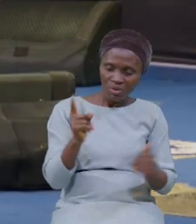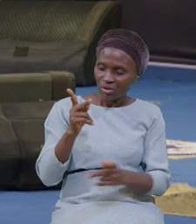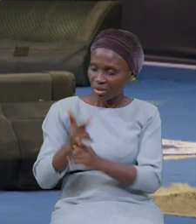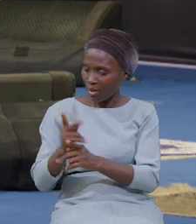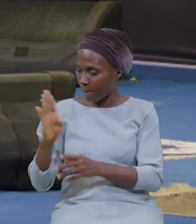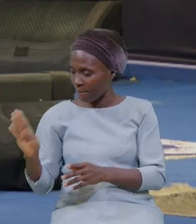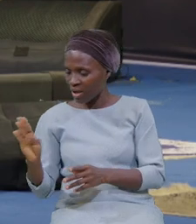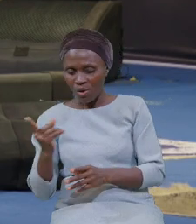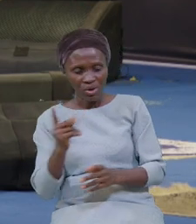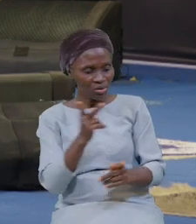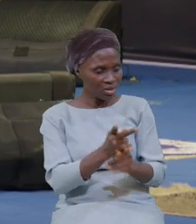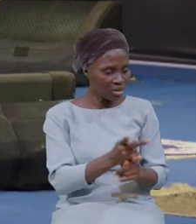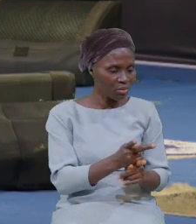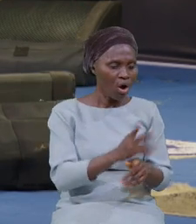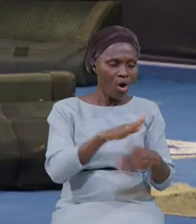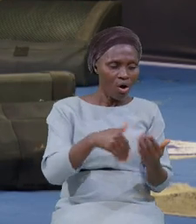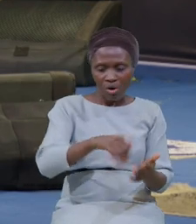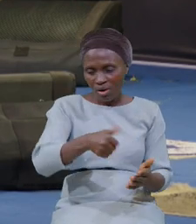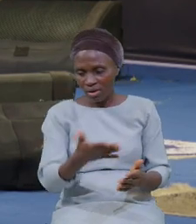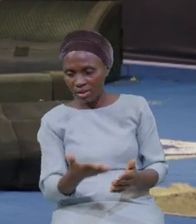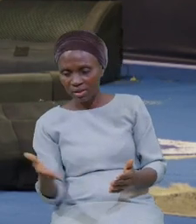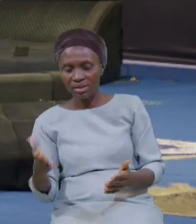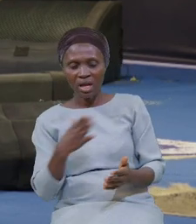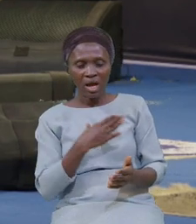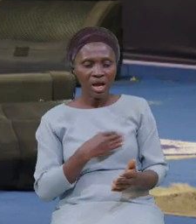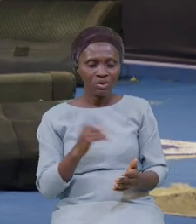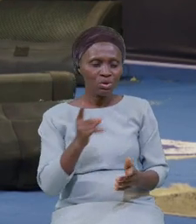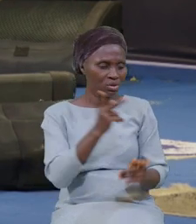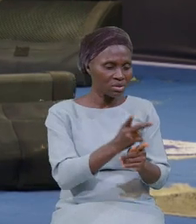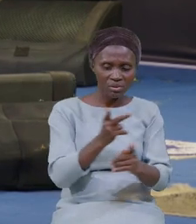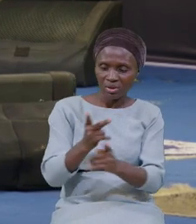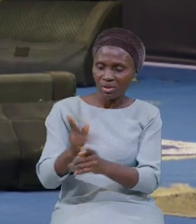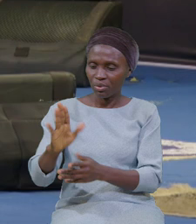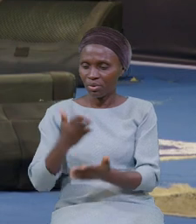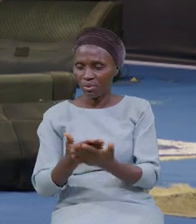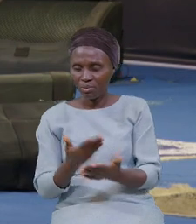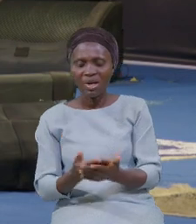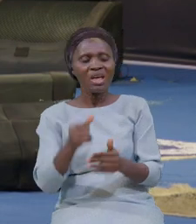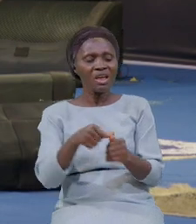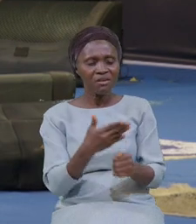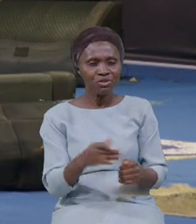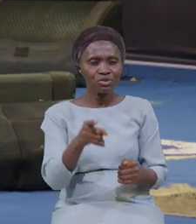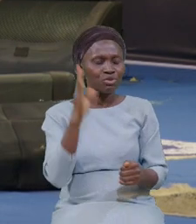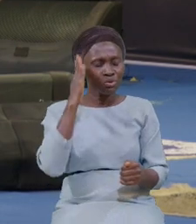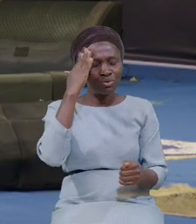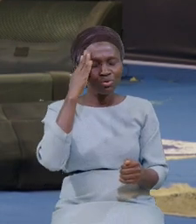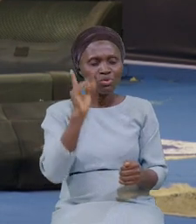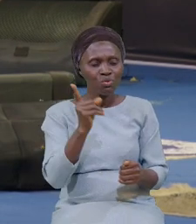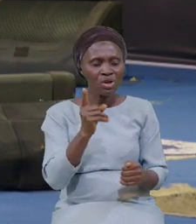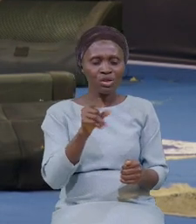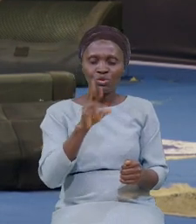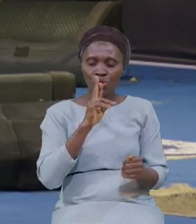key, where you put all that thing, and where you put your money and all your accounts. Everything will be so